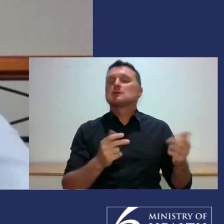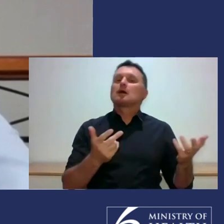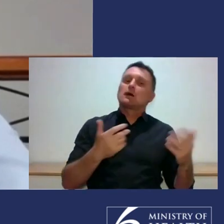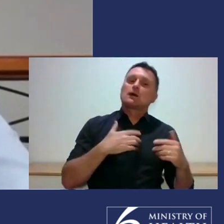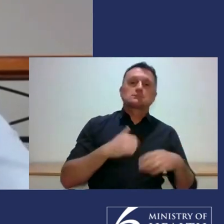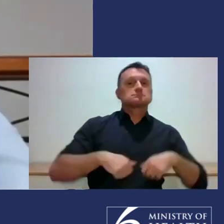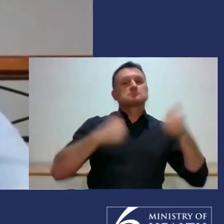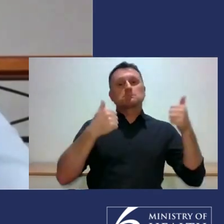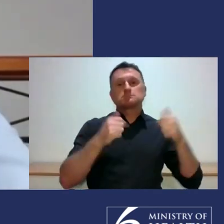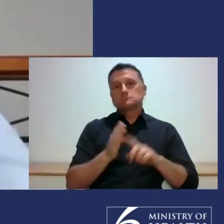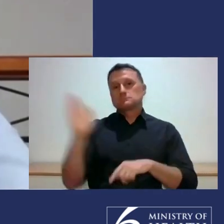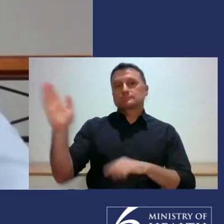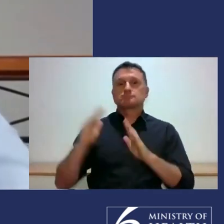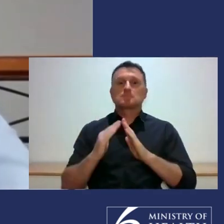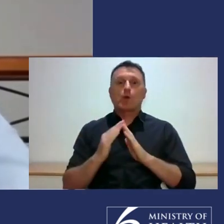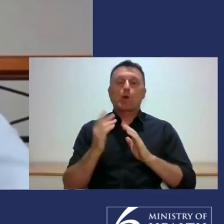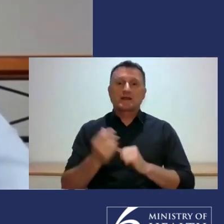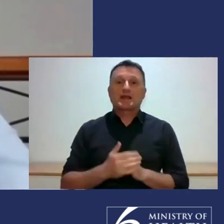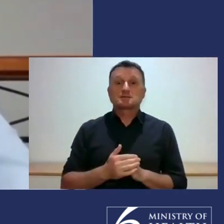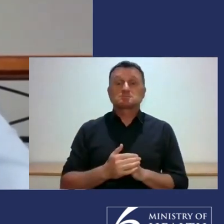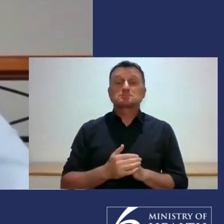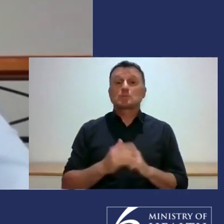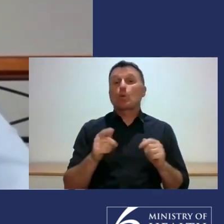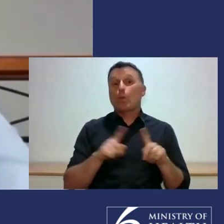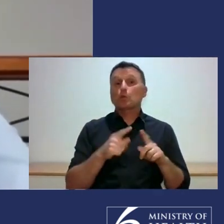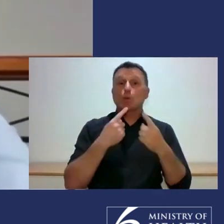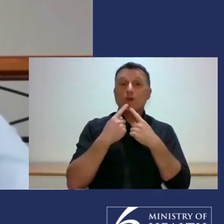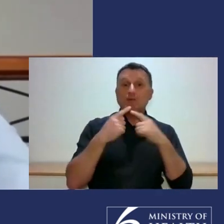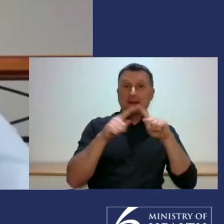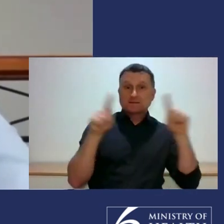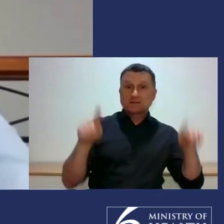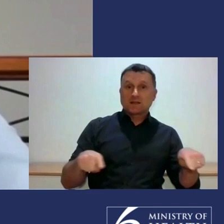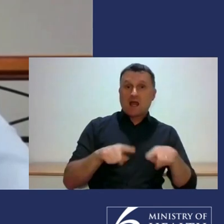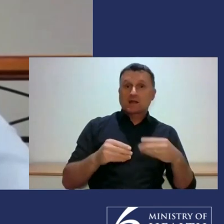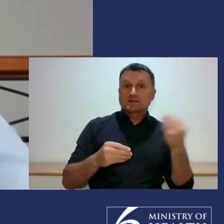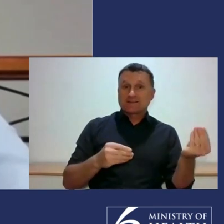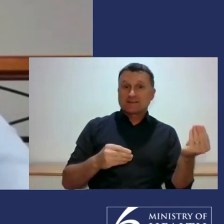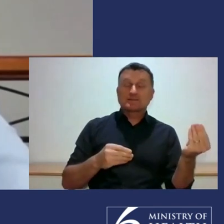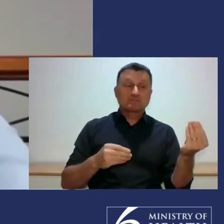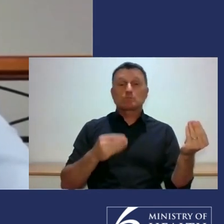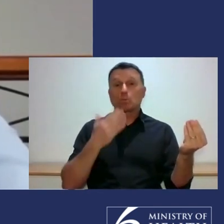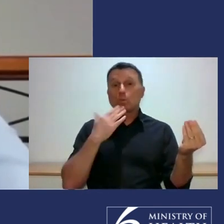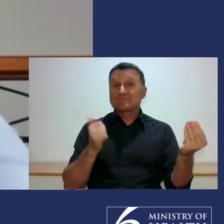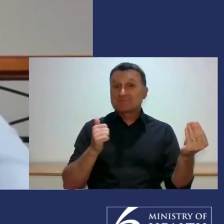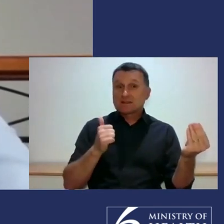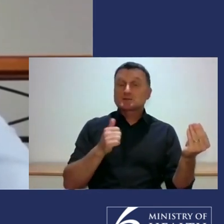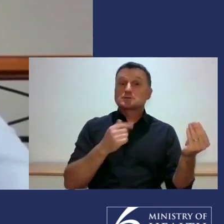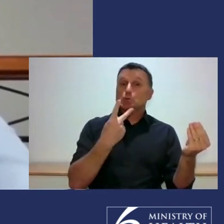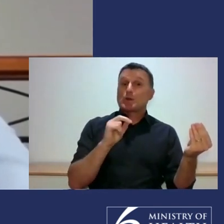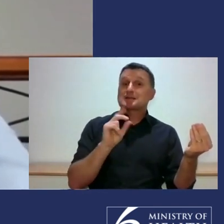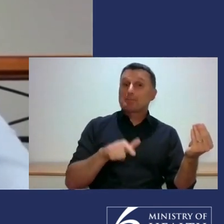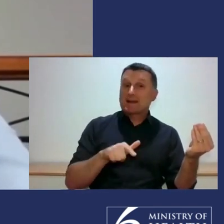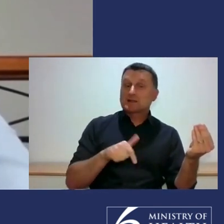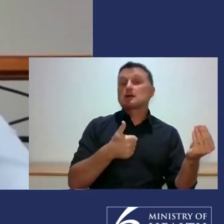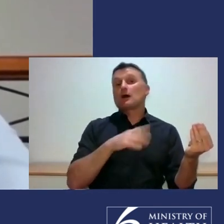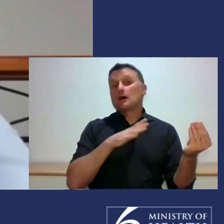any concerns, come back or contact anybody. So, and like you were saying, yes, not the unhealthy food, Kara. Sorry, we can't say that,